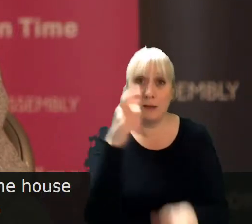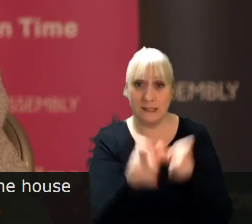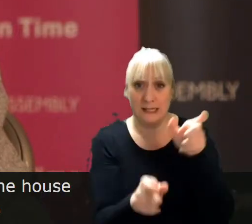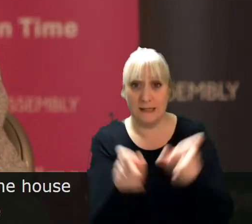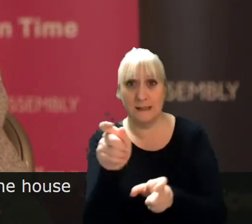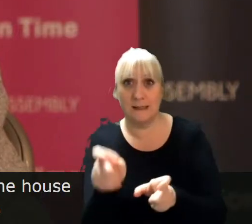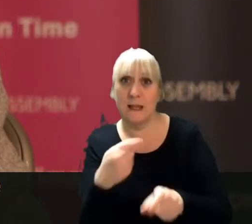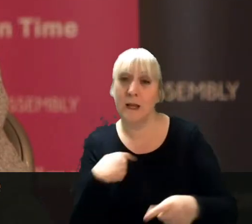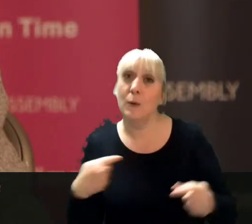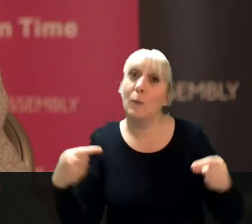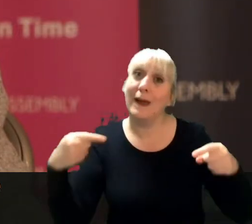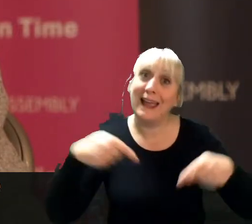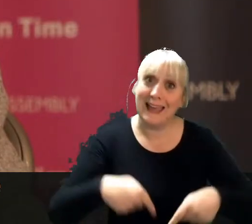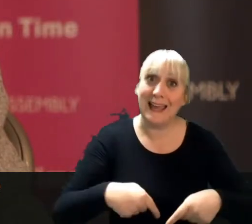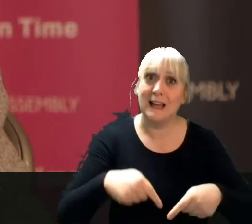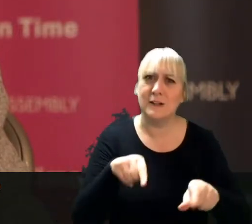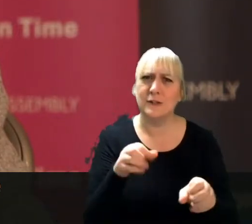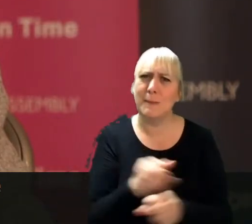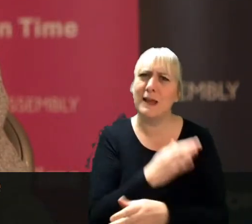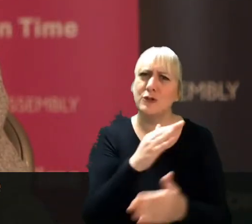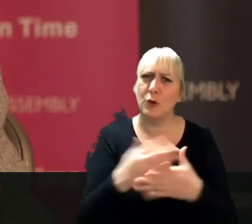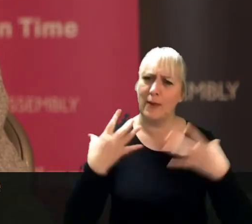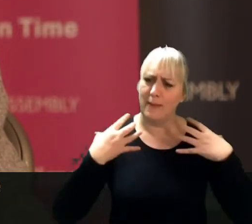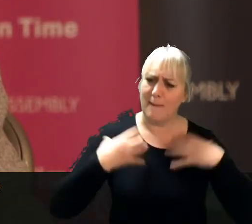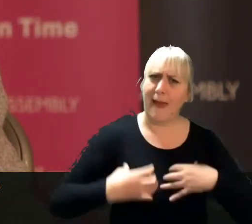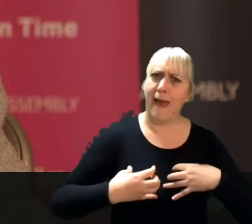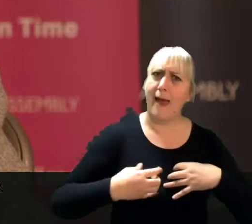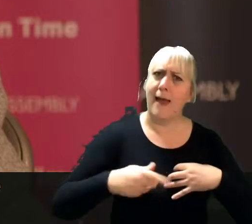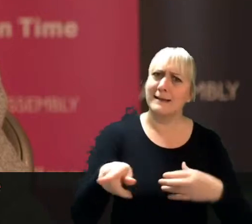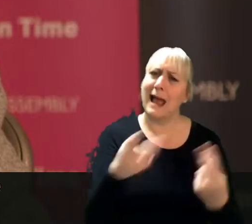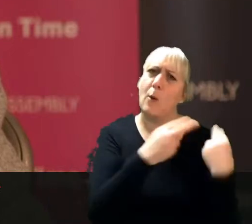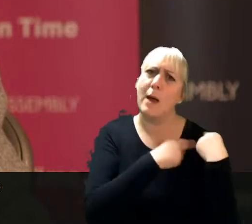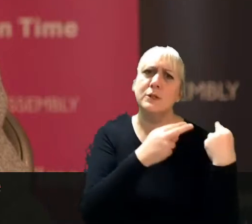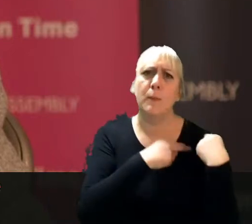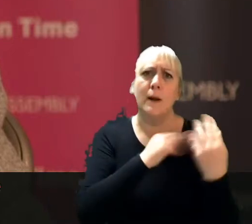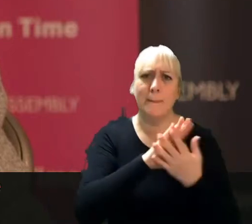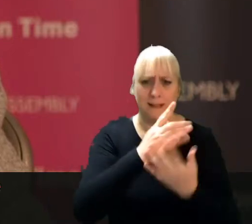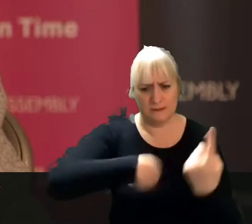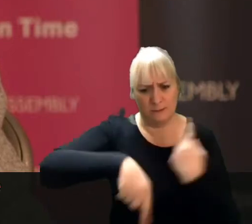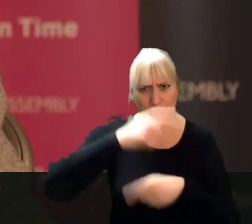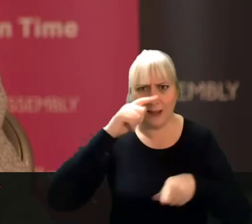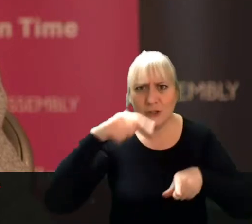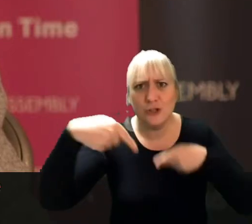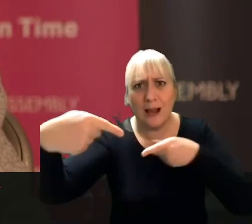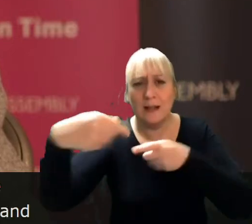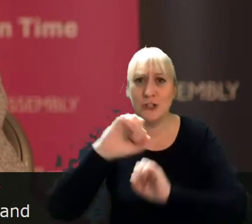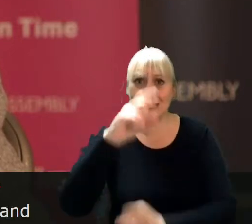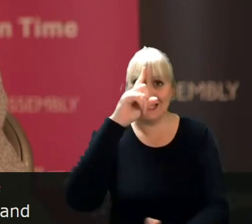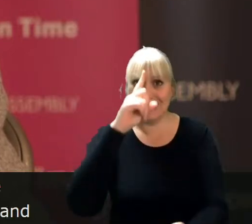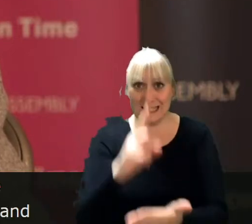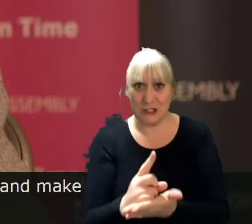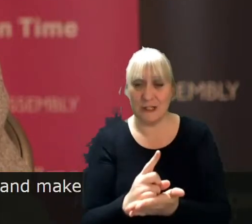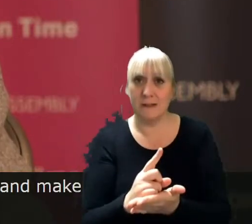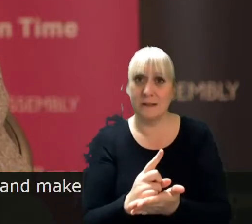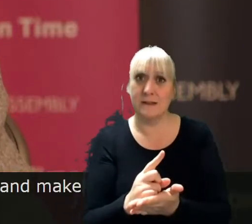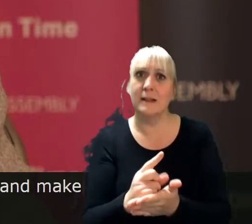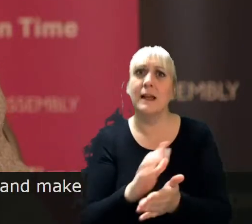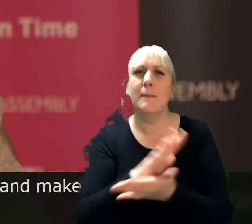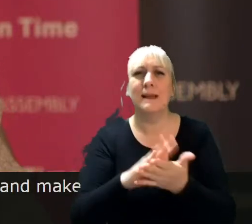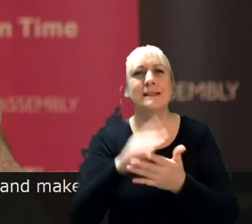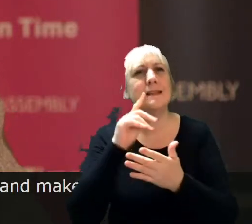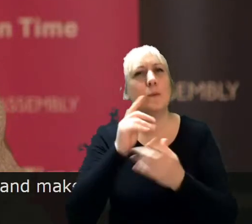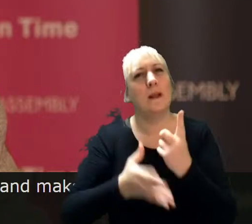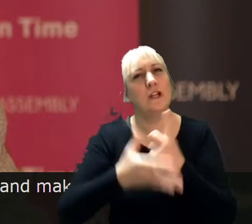to challenge his decisions, and make sure that he fulfills the pledges to you, to Londoners.